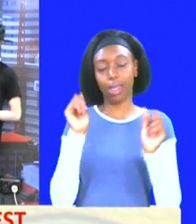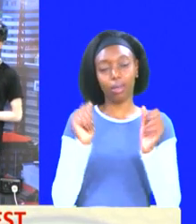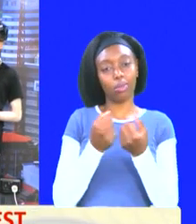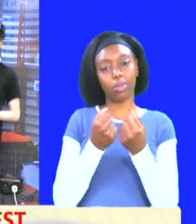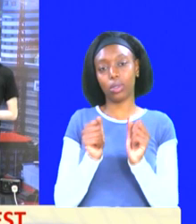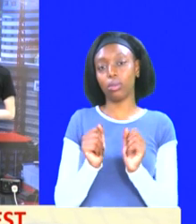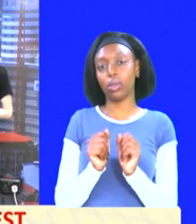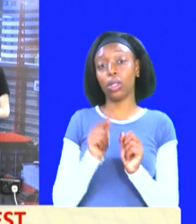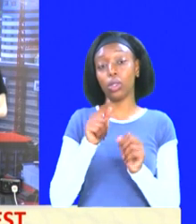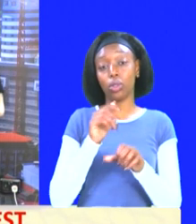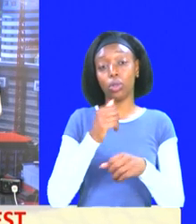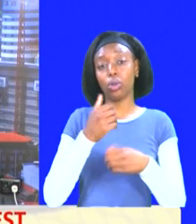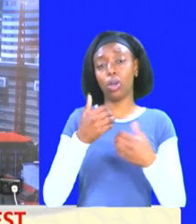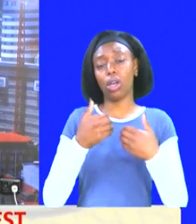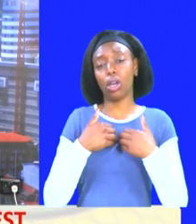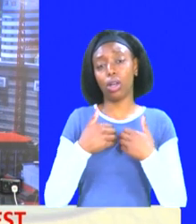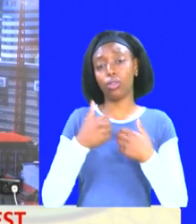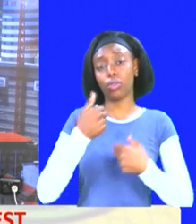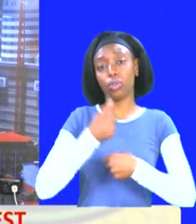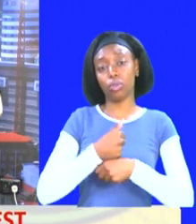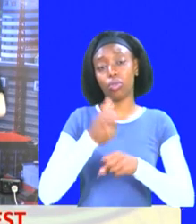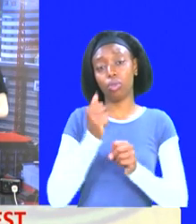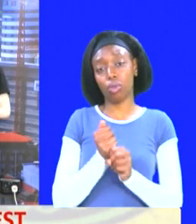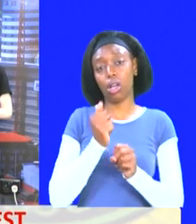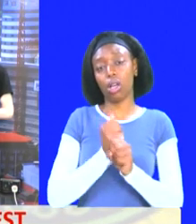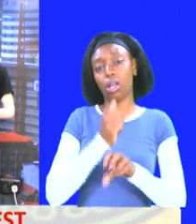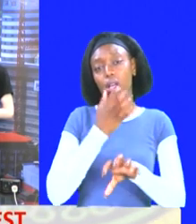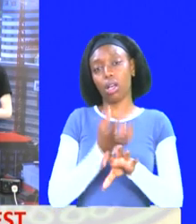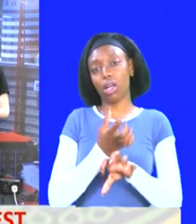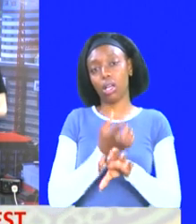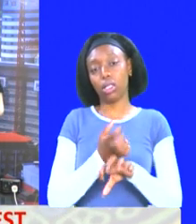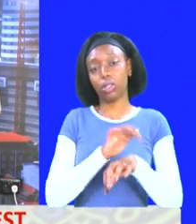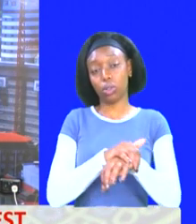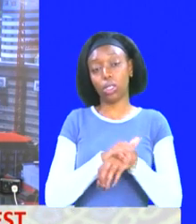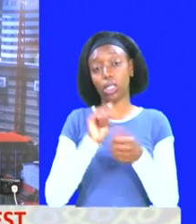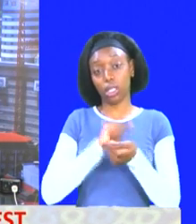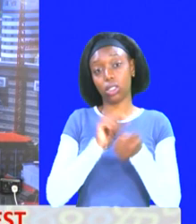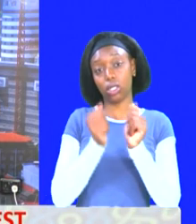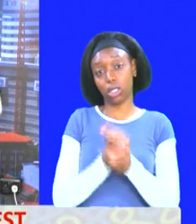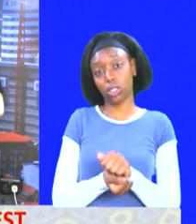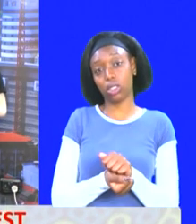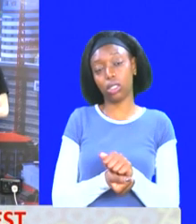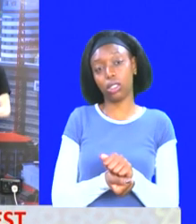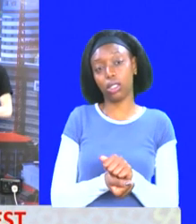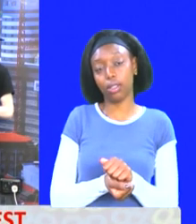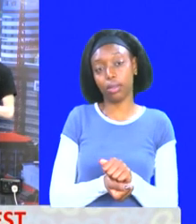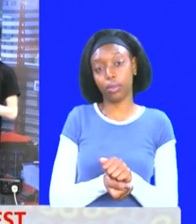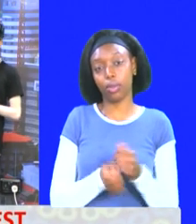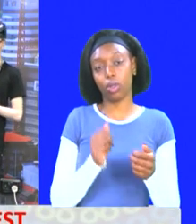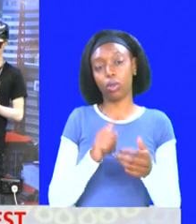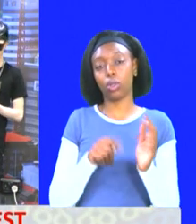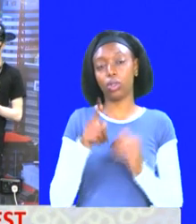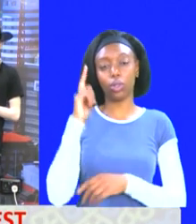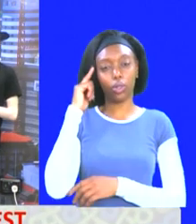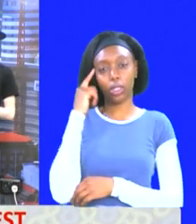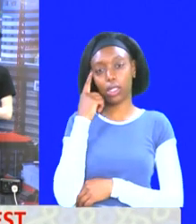lazima utie bidii. So lazima, for the change that you want, you must work hard towards that particular change that you want. Kabisa, Mr. Hype Man. What do you think of this quote,